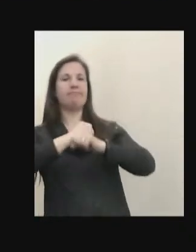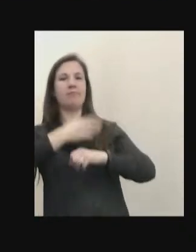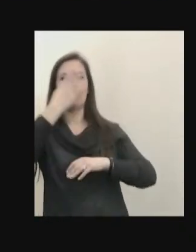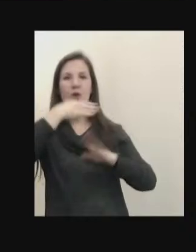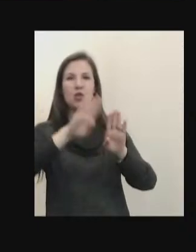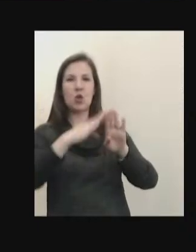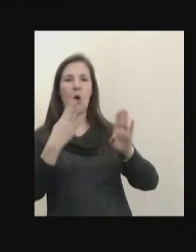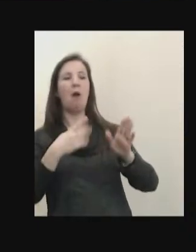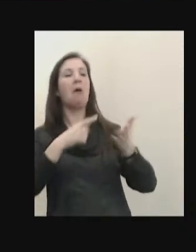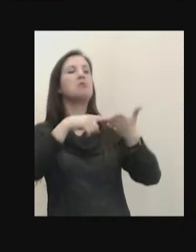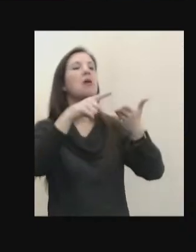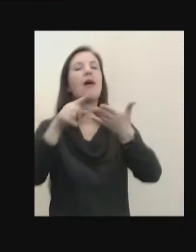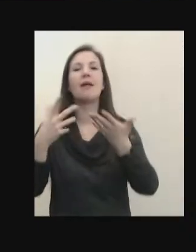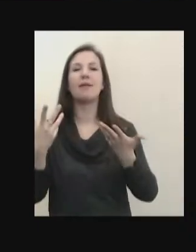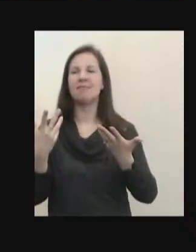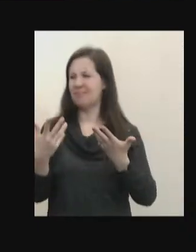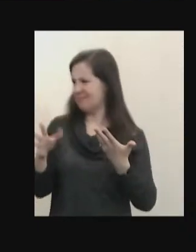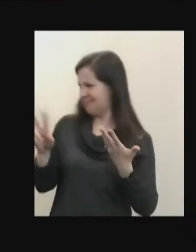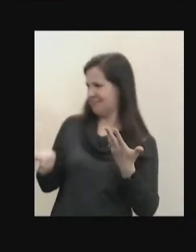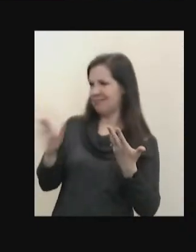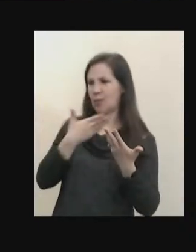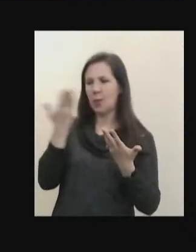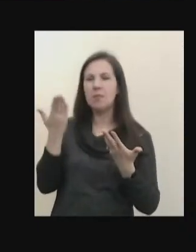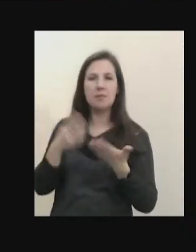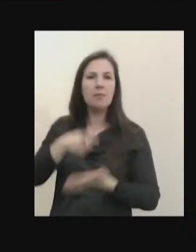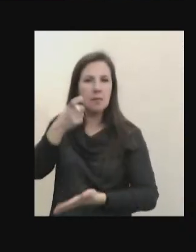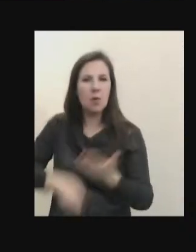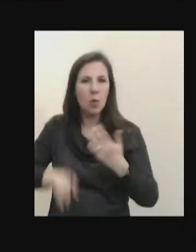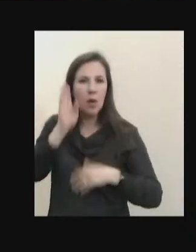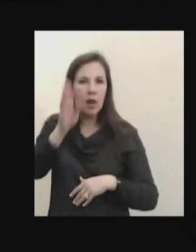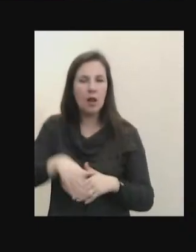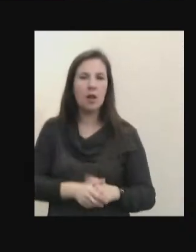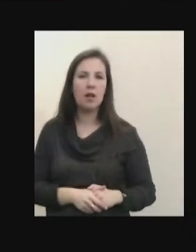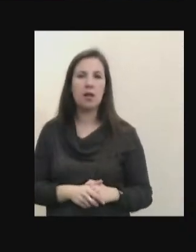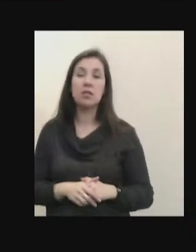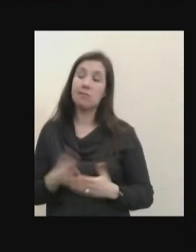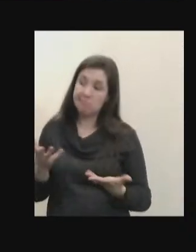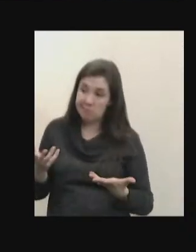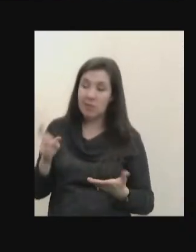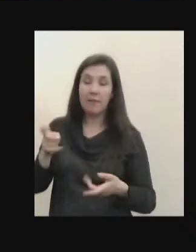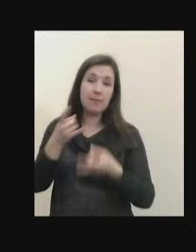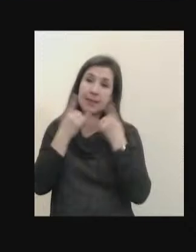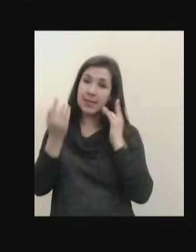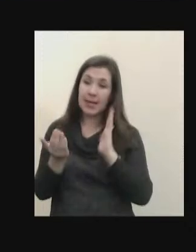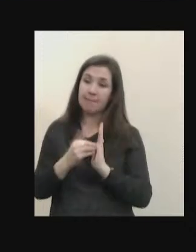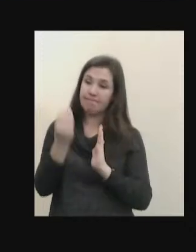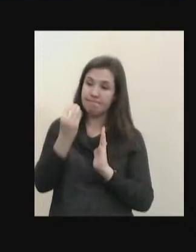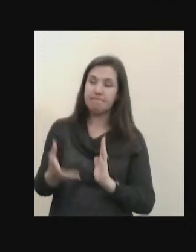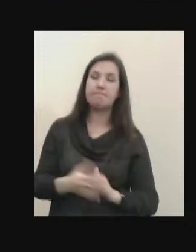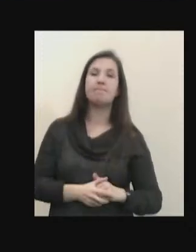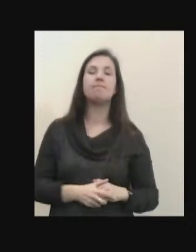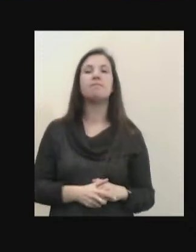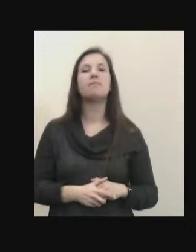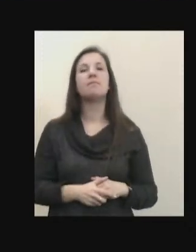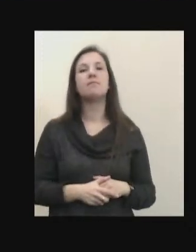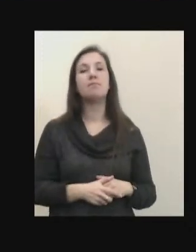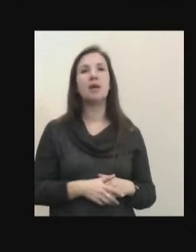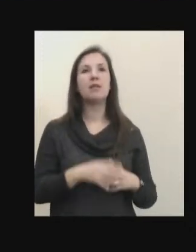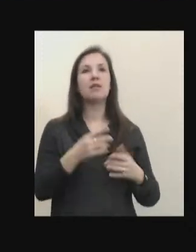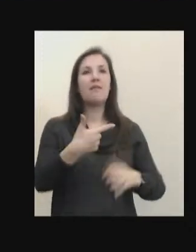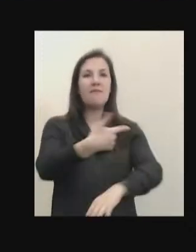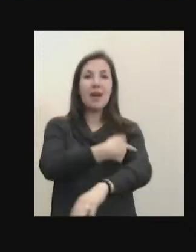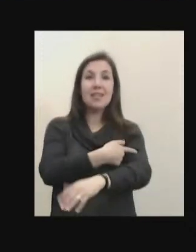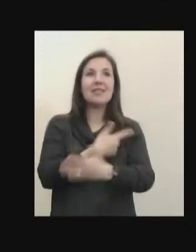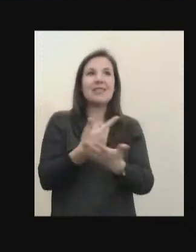mandate, then they would be penalized as a result of that and have to go back to wearing masks. But we do know that vaccine mandates work because they work in New York